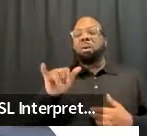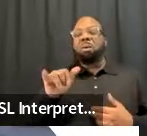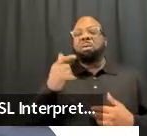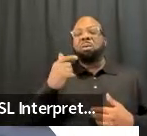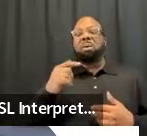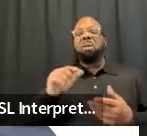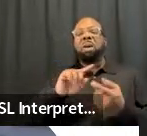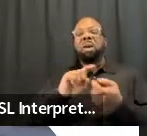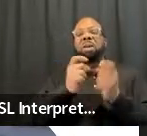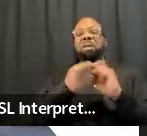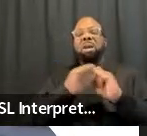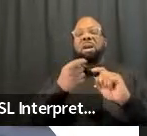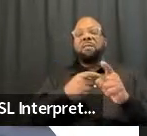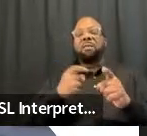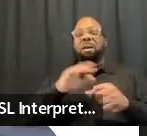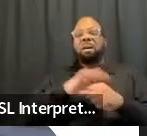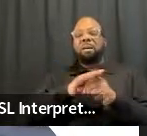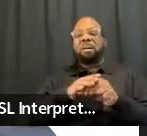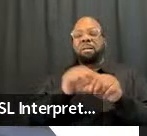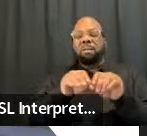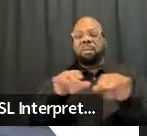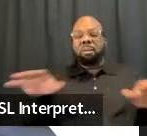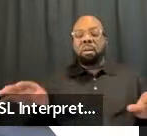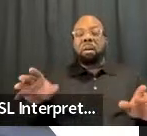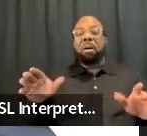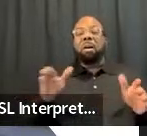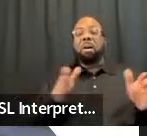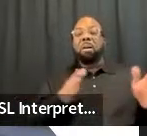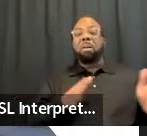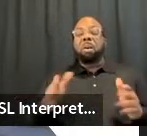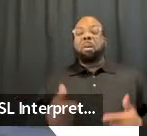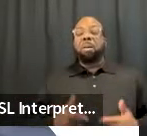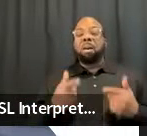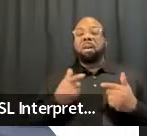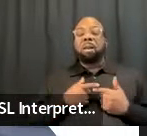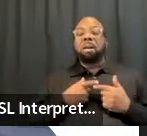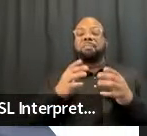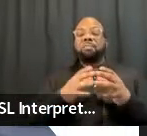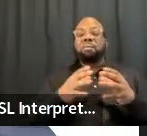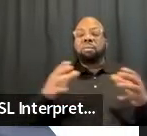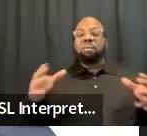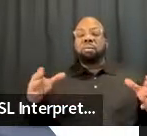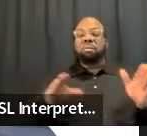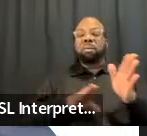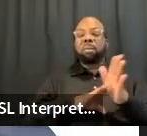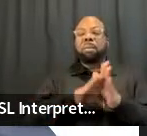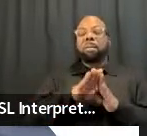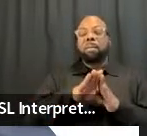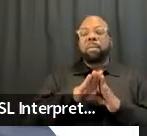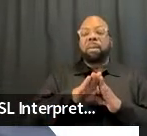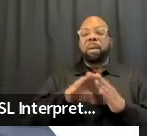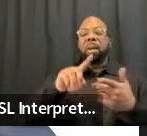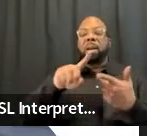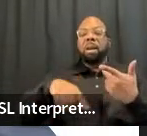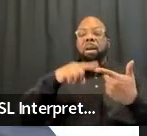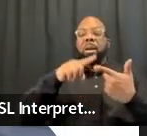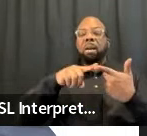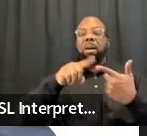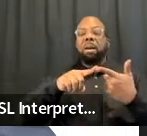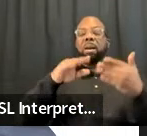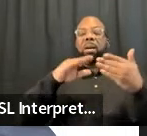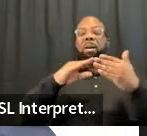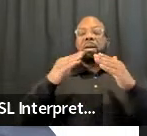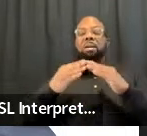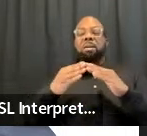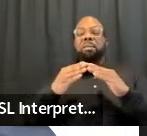as our economy and the way we live continue to evolve and grow. The second initiative, the City of Yes for